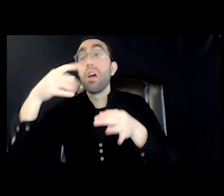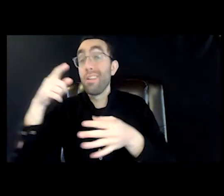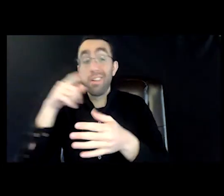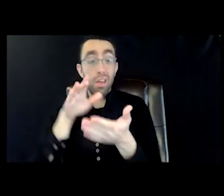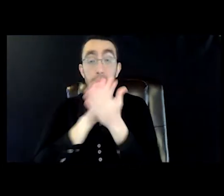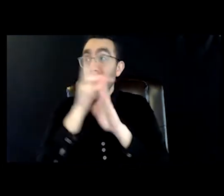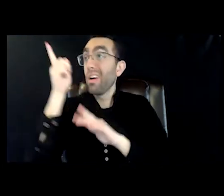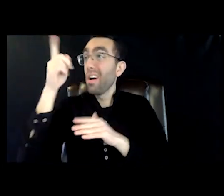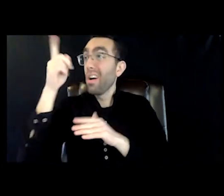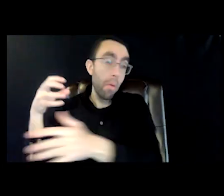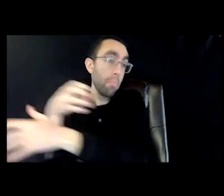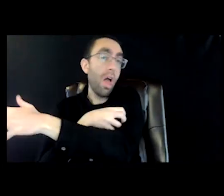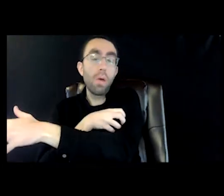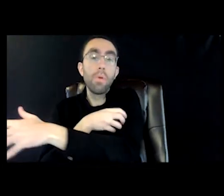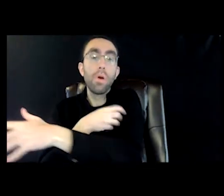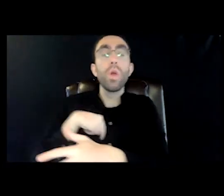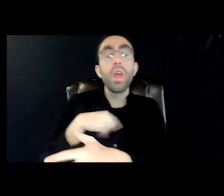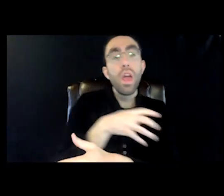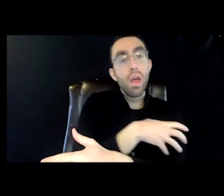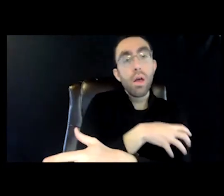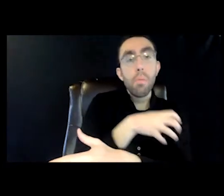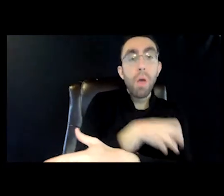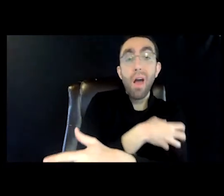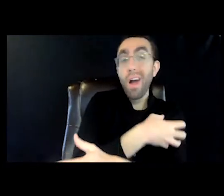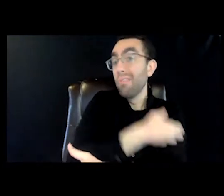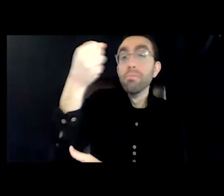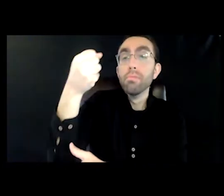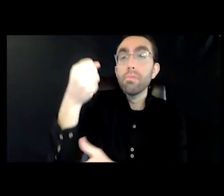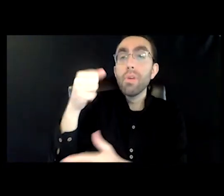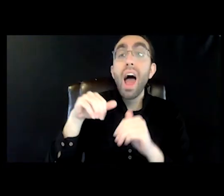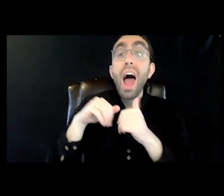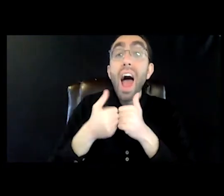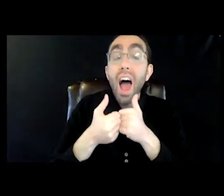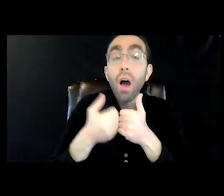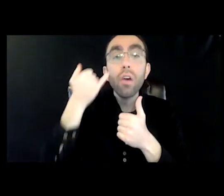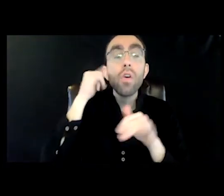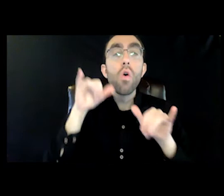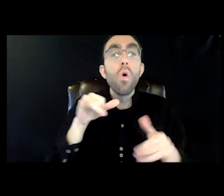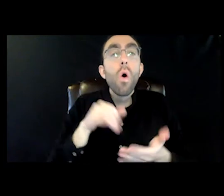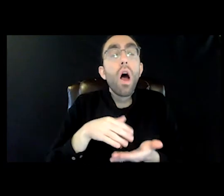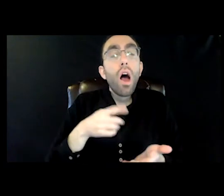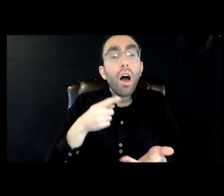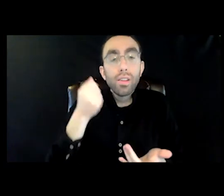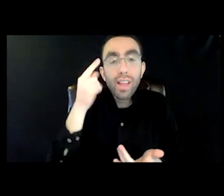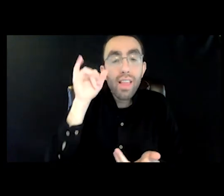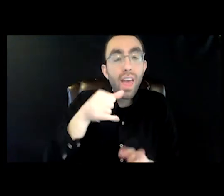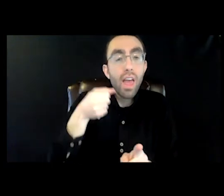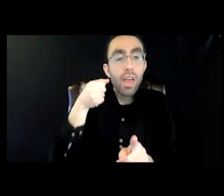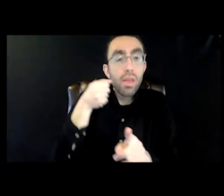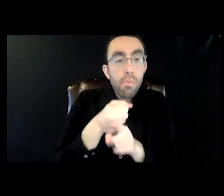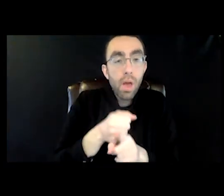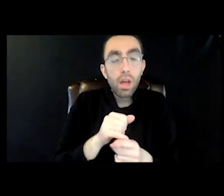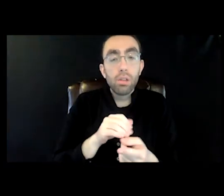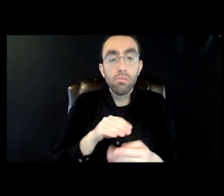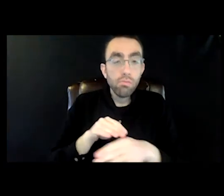now. It's happening to us, it's happening to our communities, to the people that we love, and on land that we are connected to.